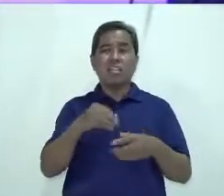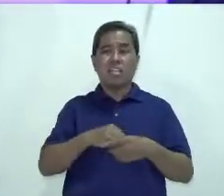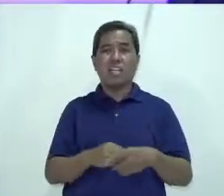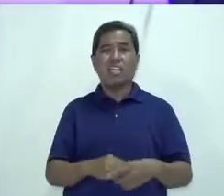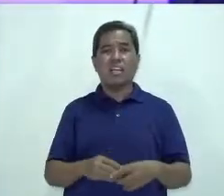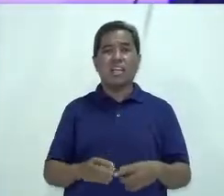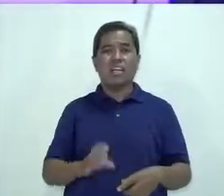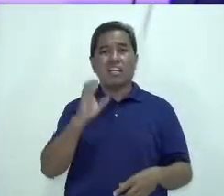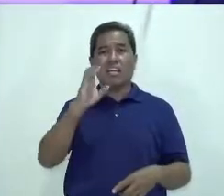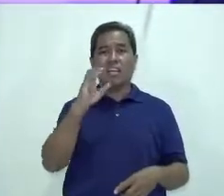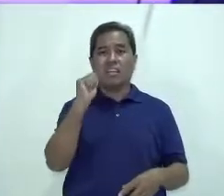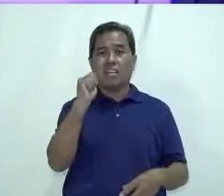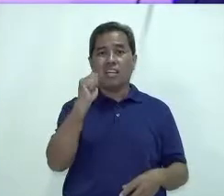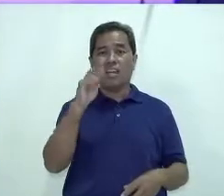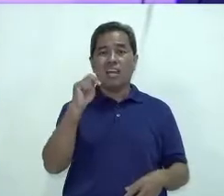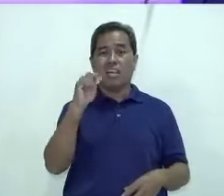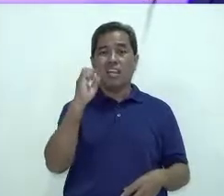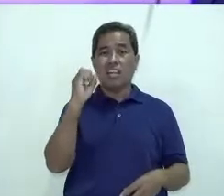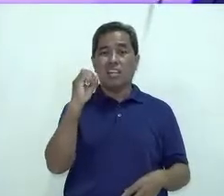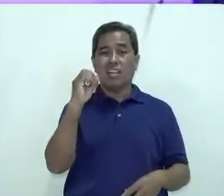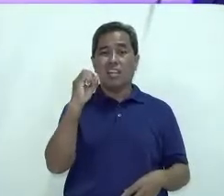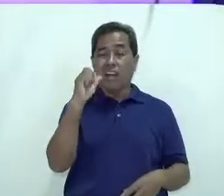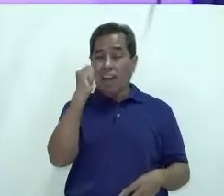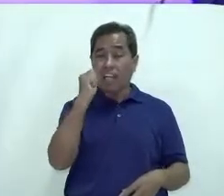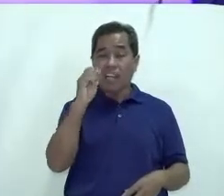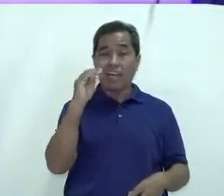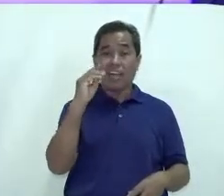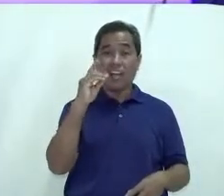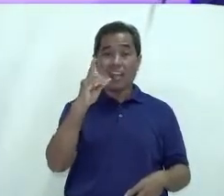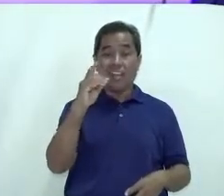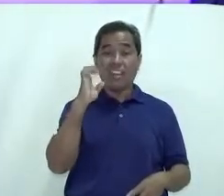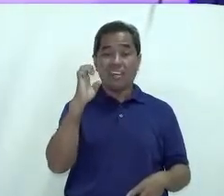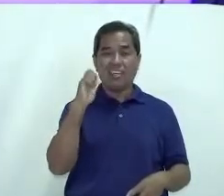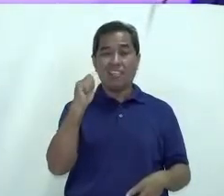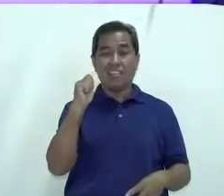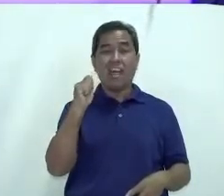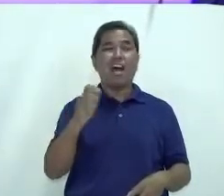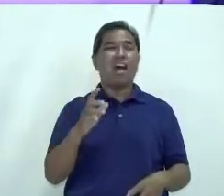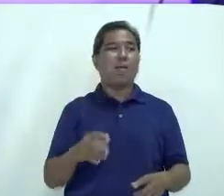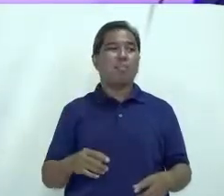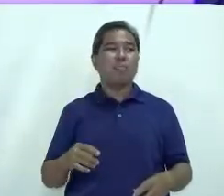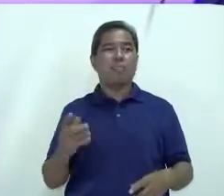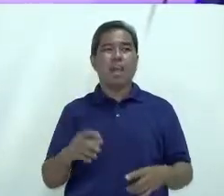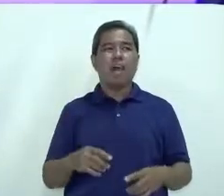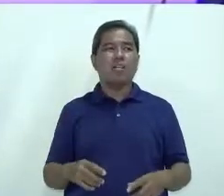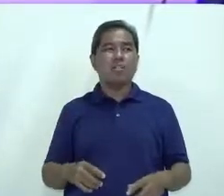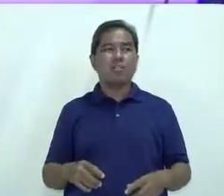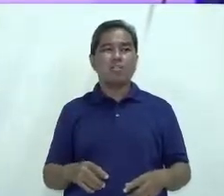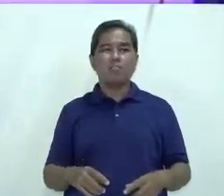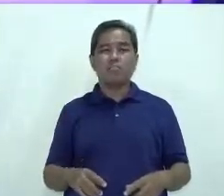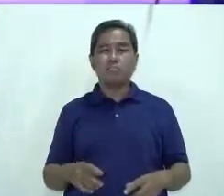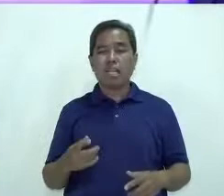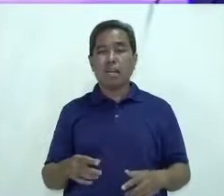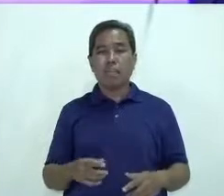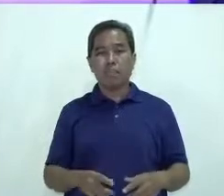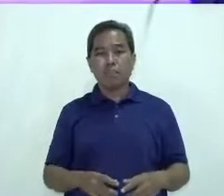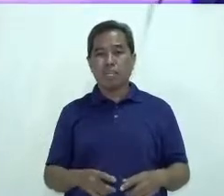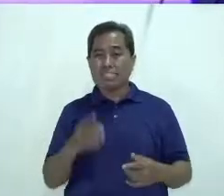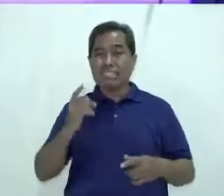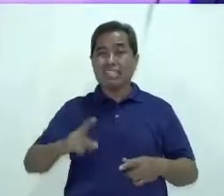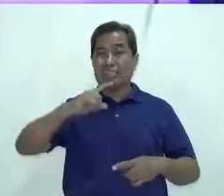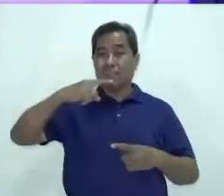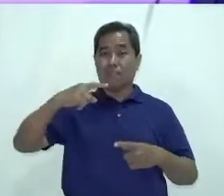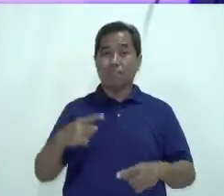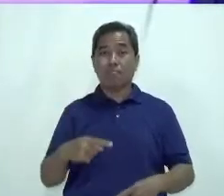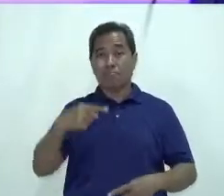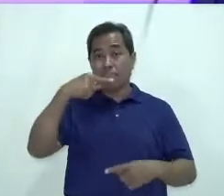I receive a praise report from her, Kuya Henry Raya, a friend who is positive from COVID, but right now he is now negative and there